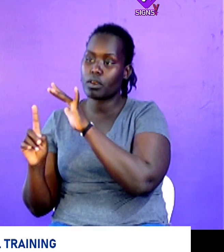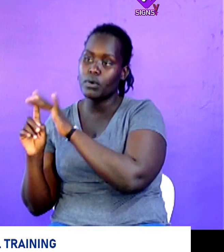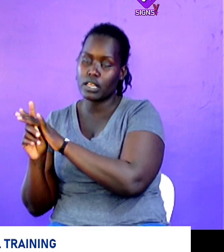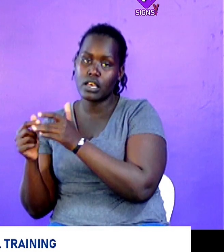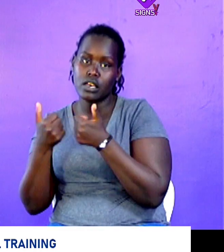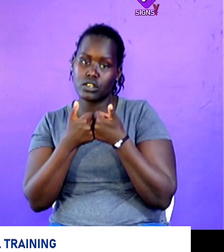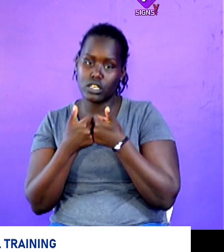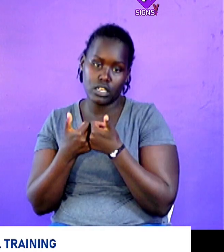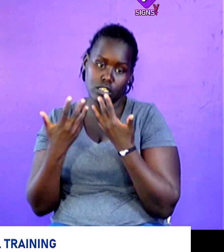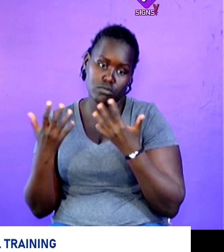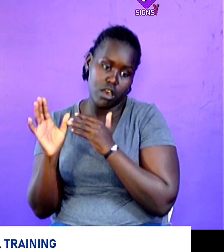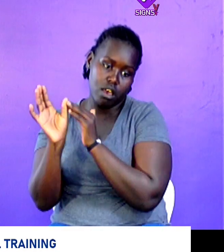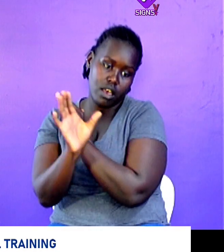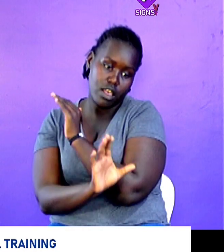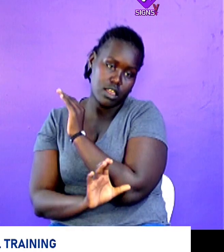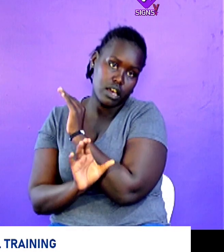country.